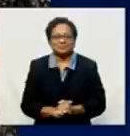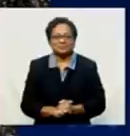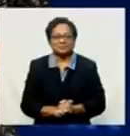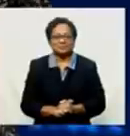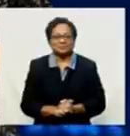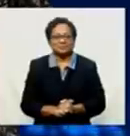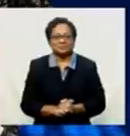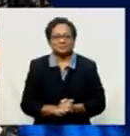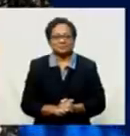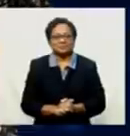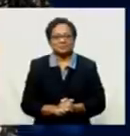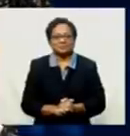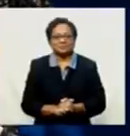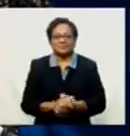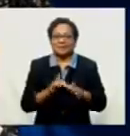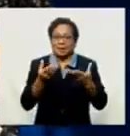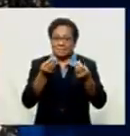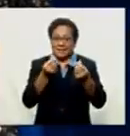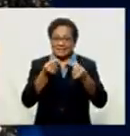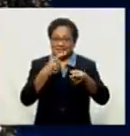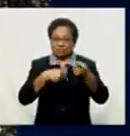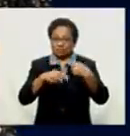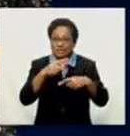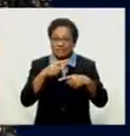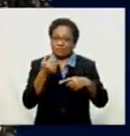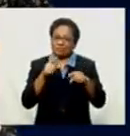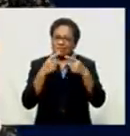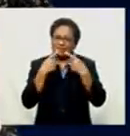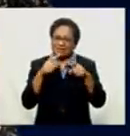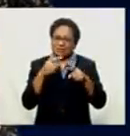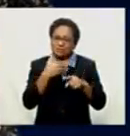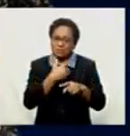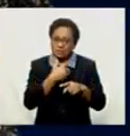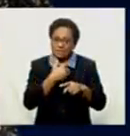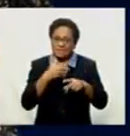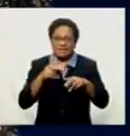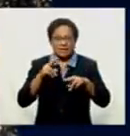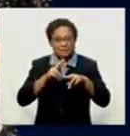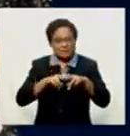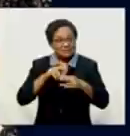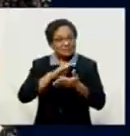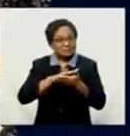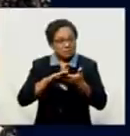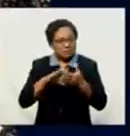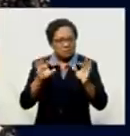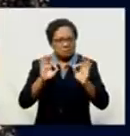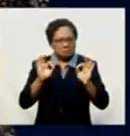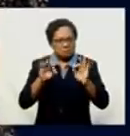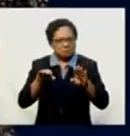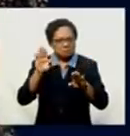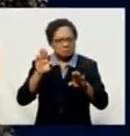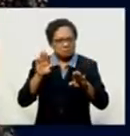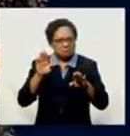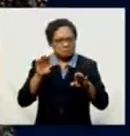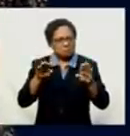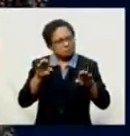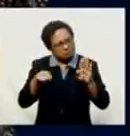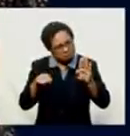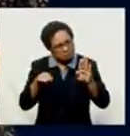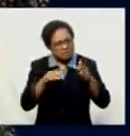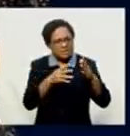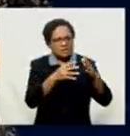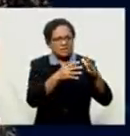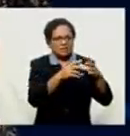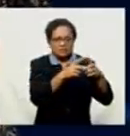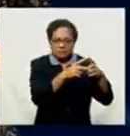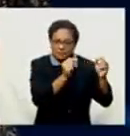News. Here are the local exchange rates as set early this morning. The Fiji dollar showed no movements against the US greenback and the Japanese